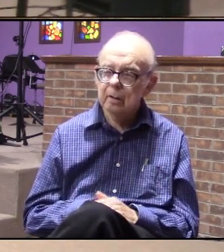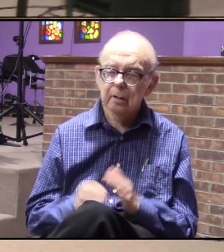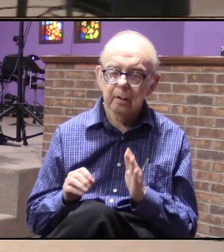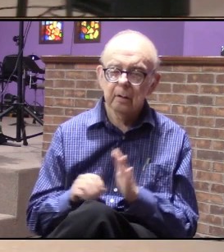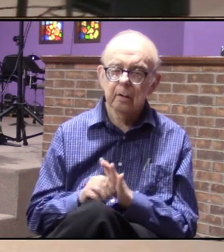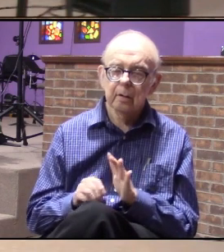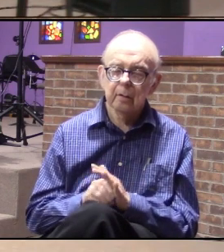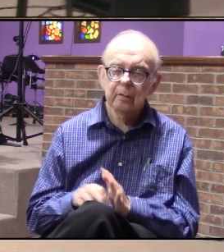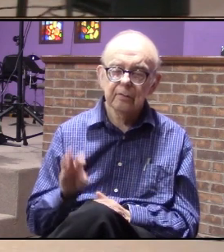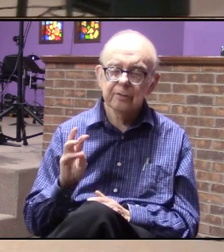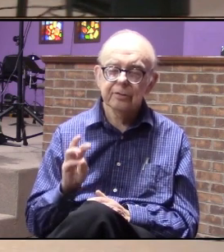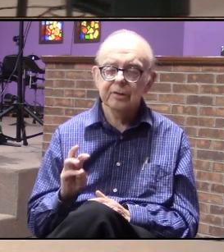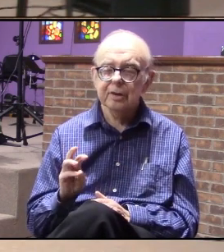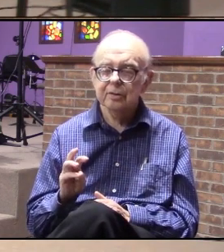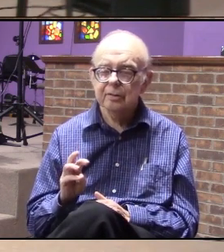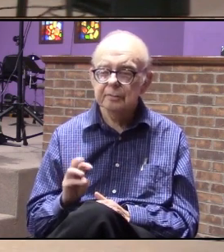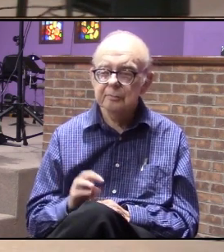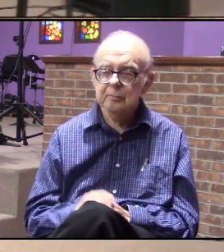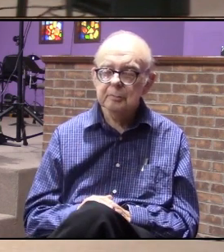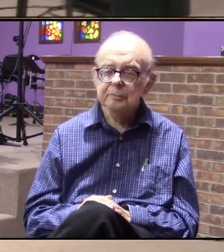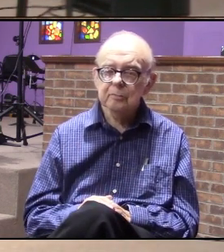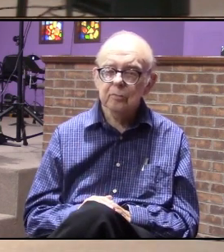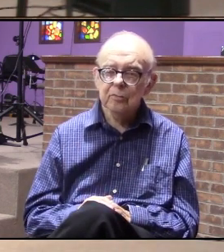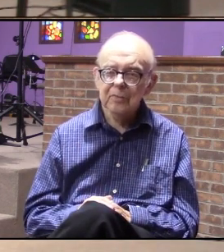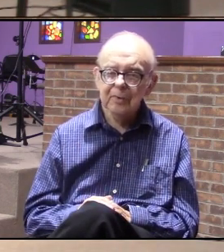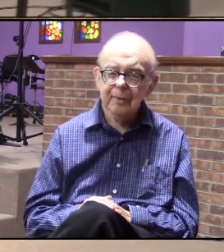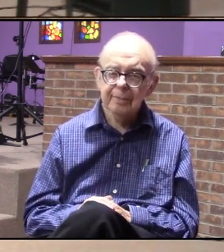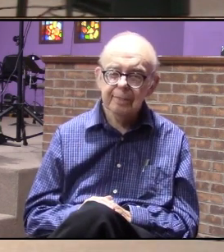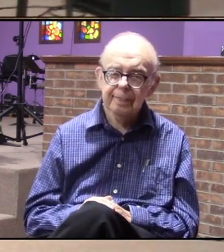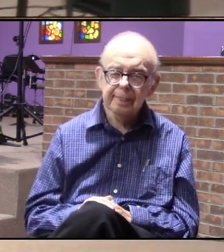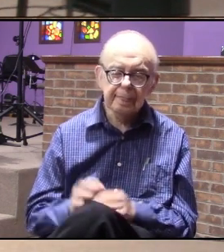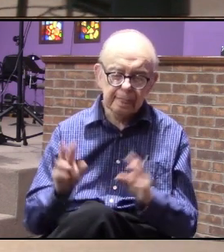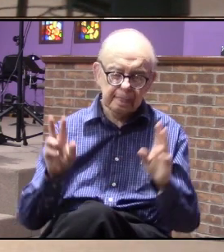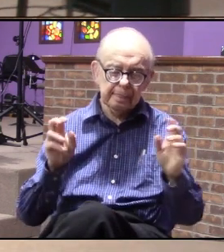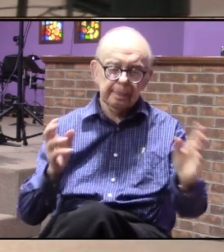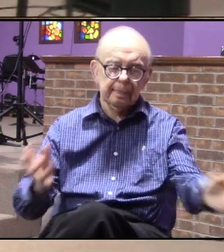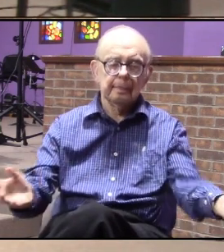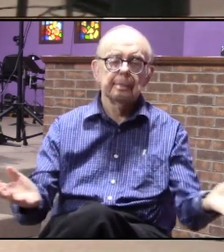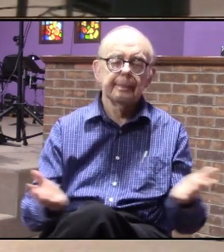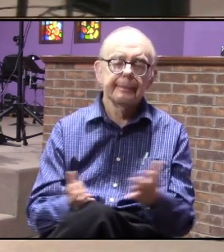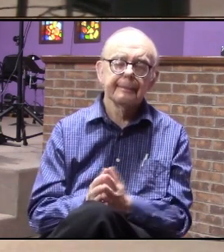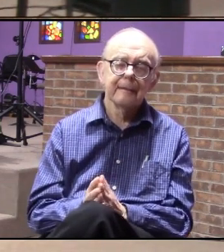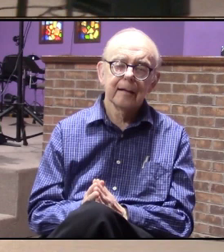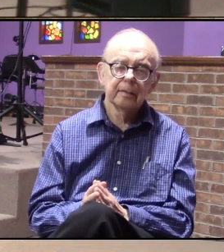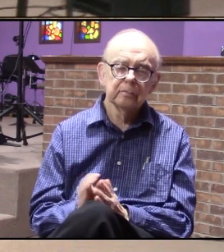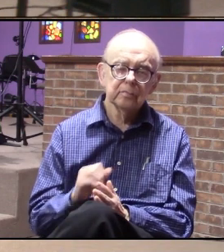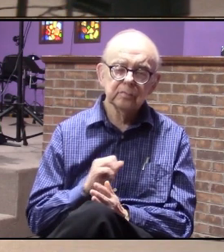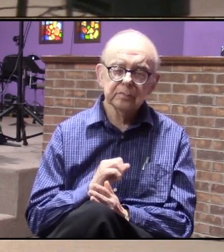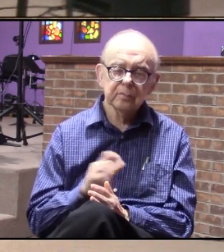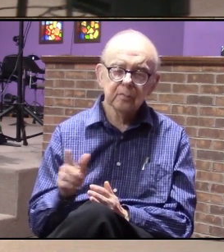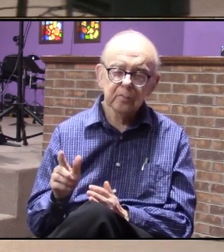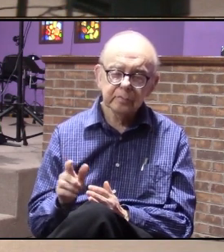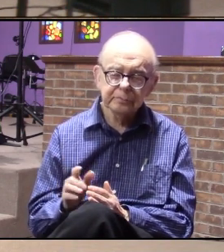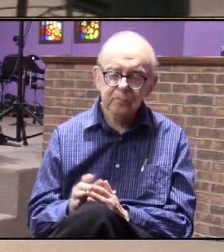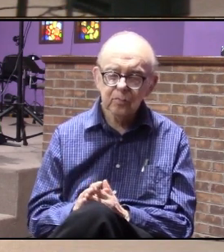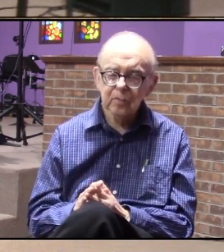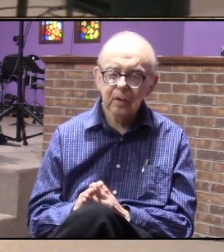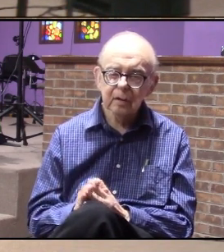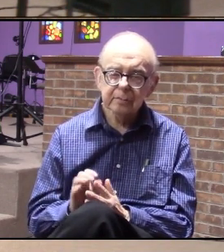verse number 6. Look at what he says. We all.